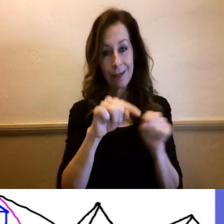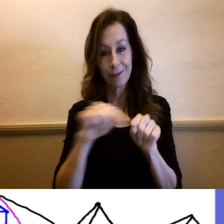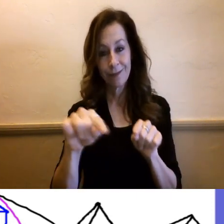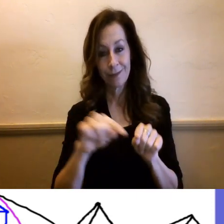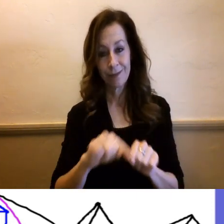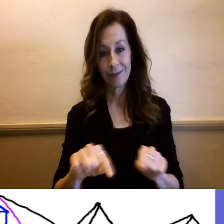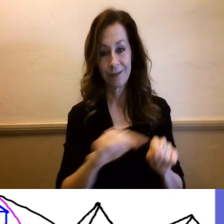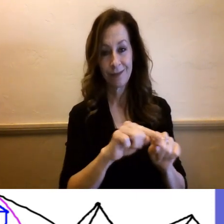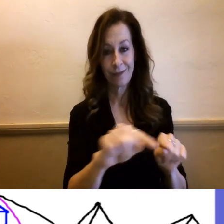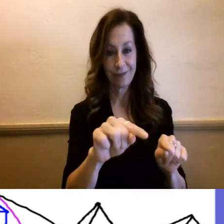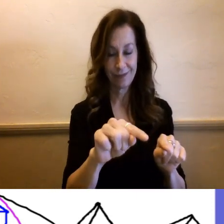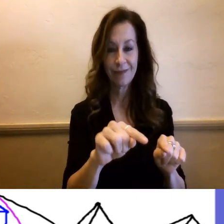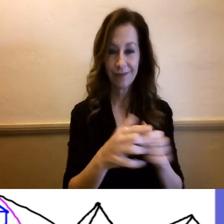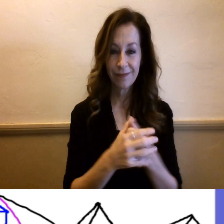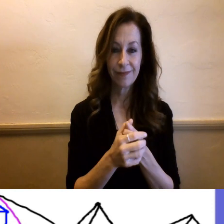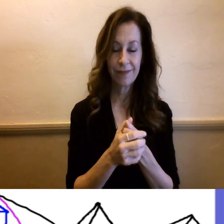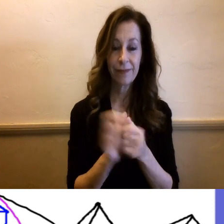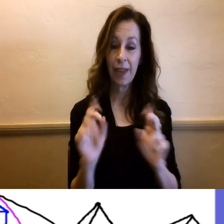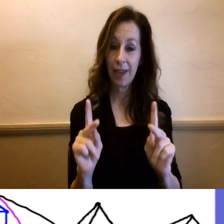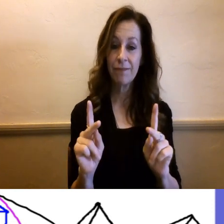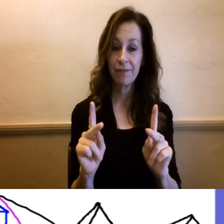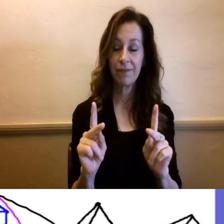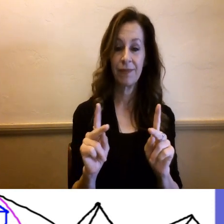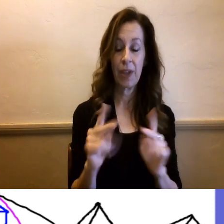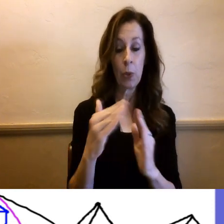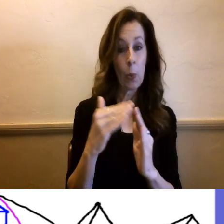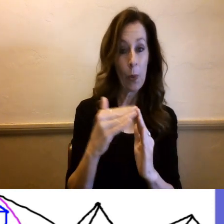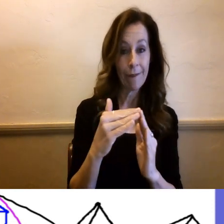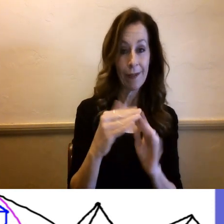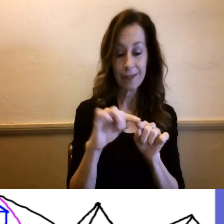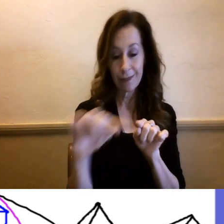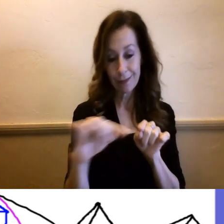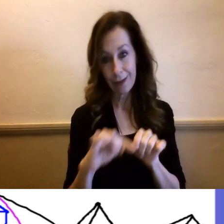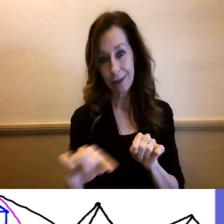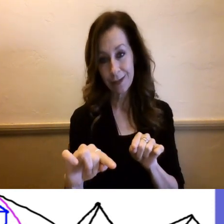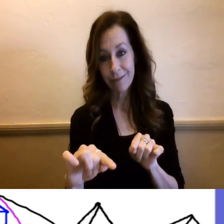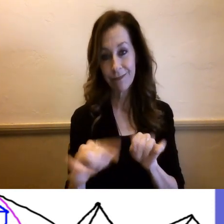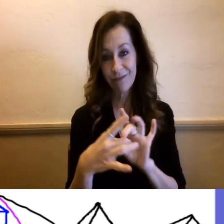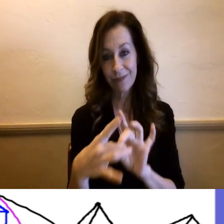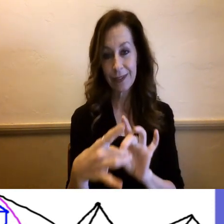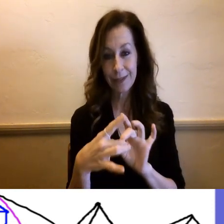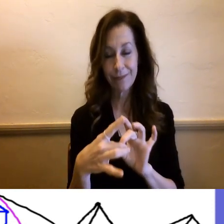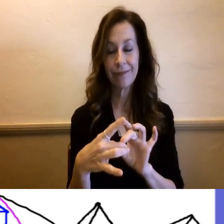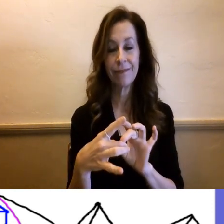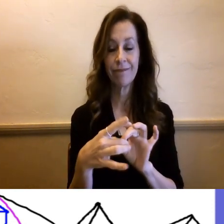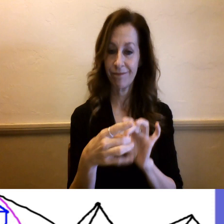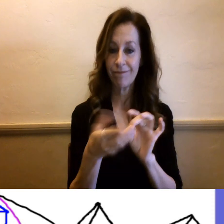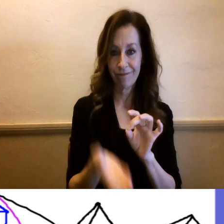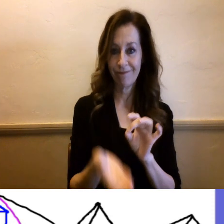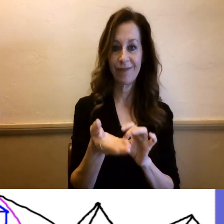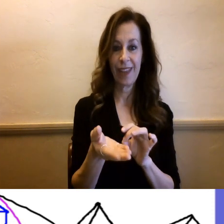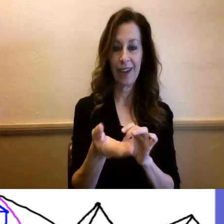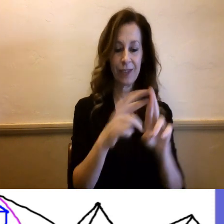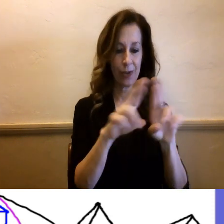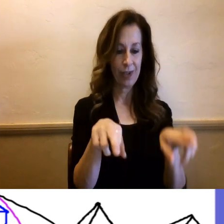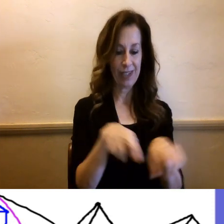connect these right here. All right. Connect all the corners with these lines. All right. And there